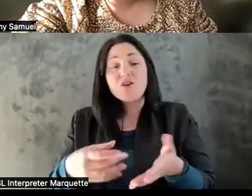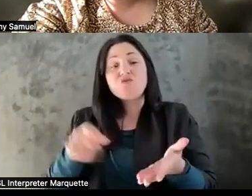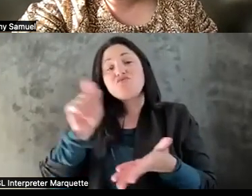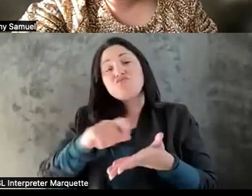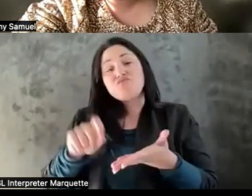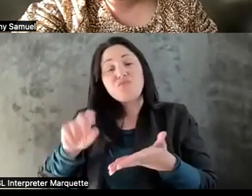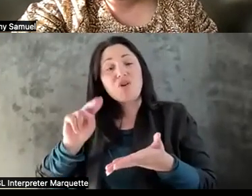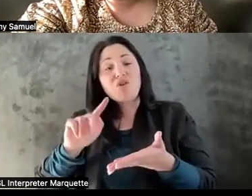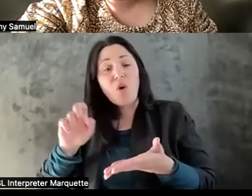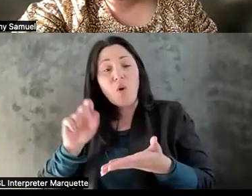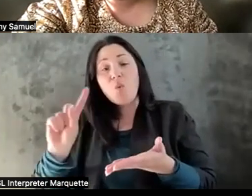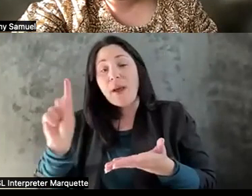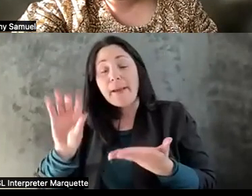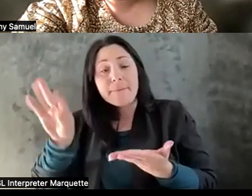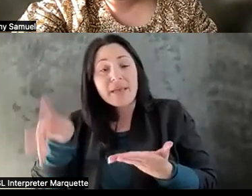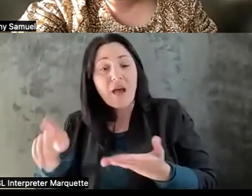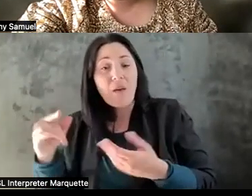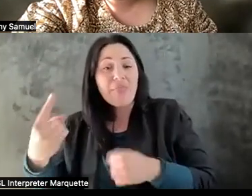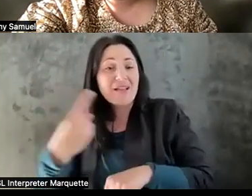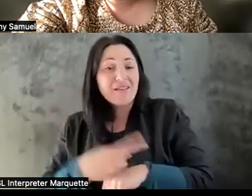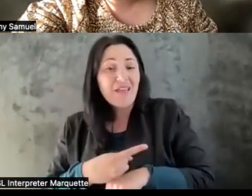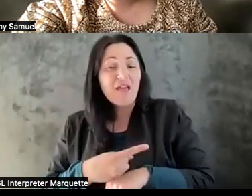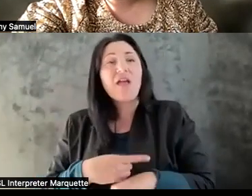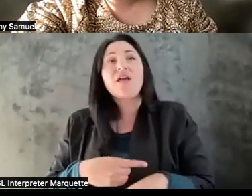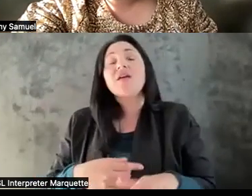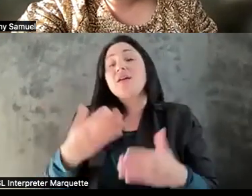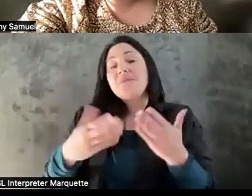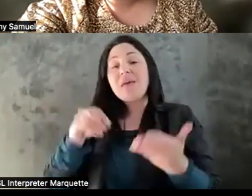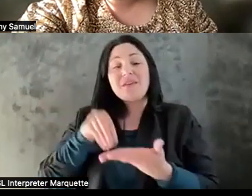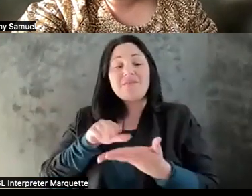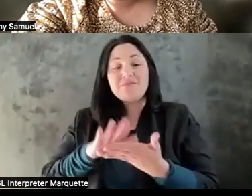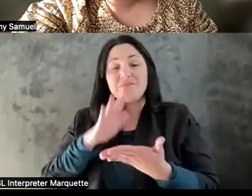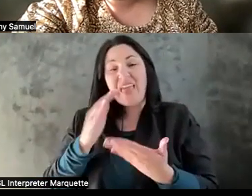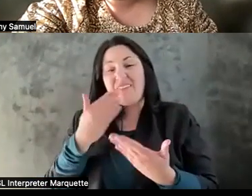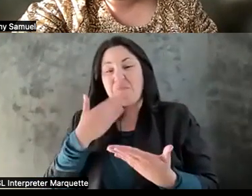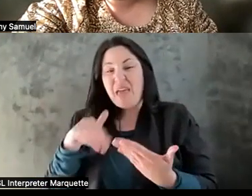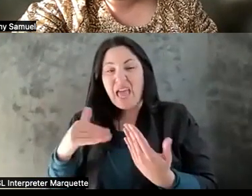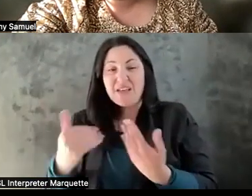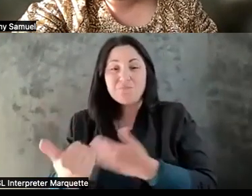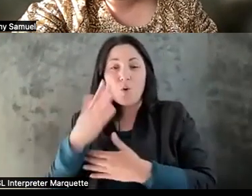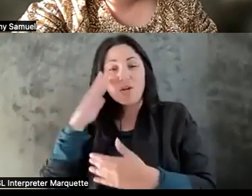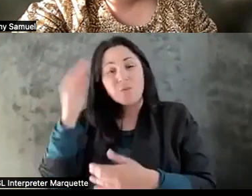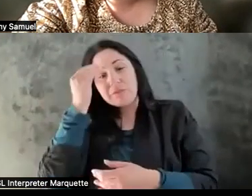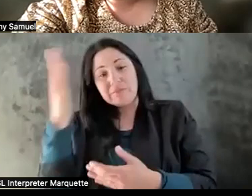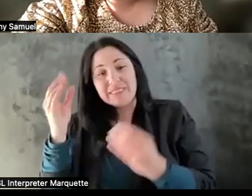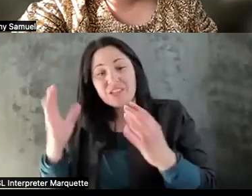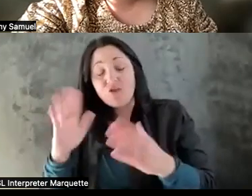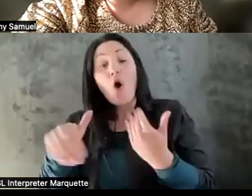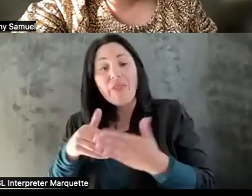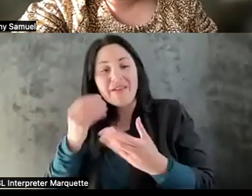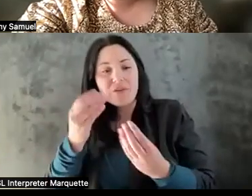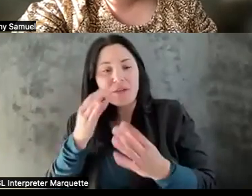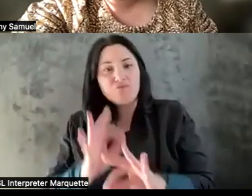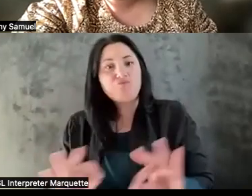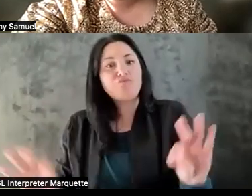simple little notes like where you're going to pick up your kid today. Maybe if they had a bad morning, you just wanted to give us a heads up. All of that is really important